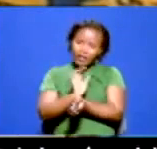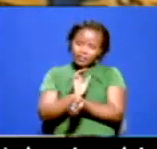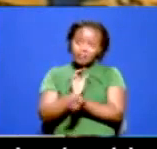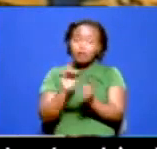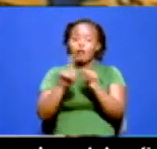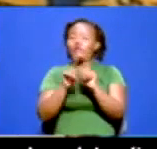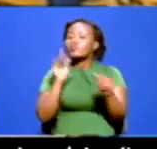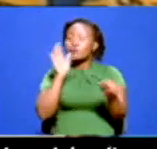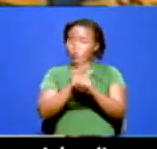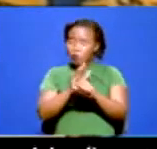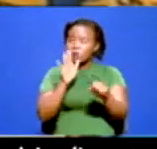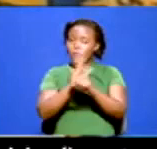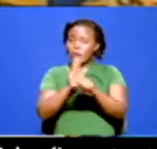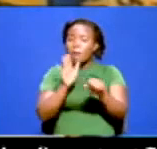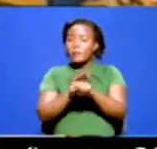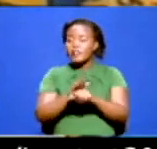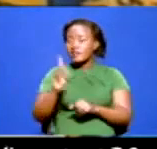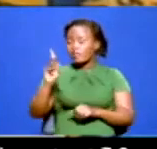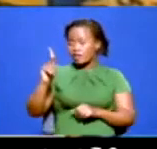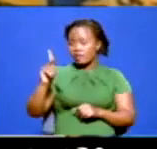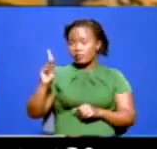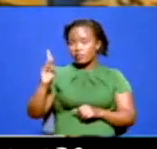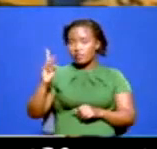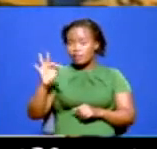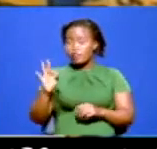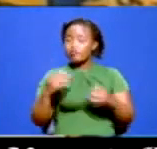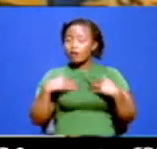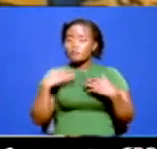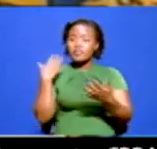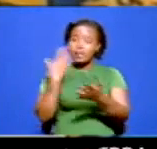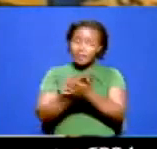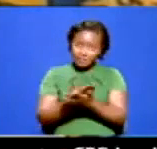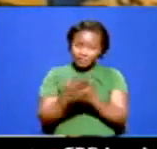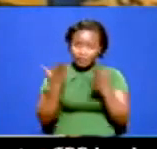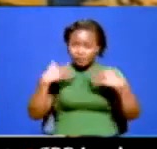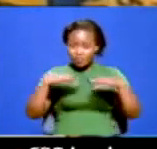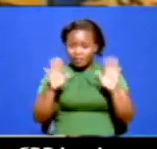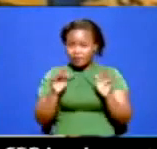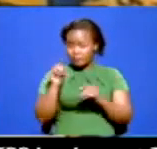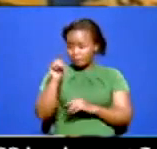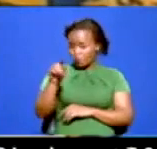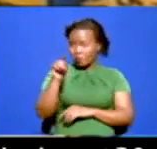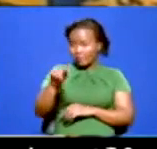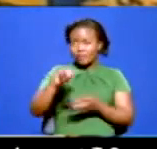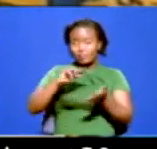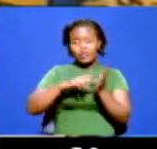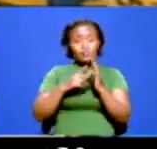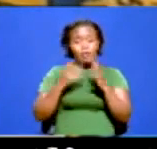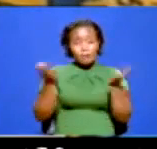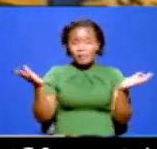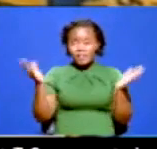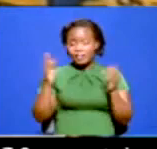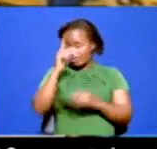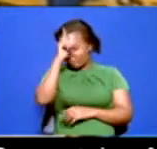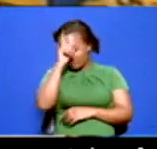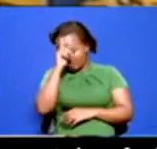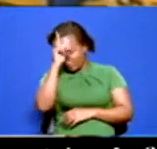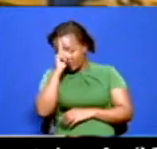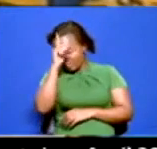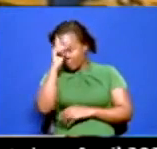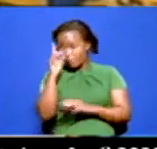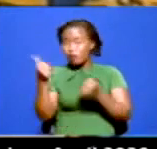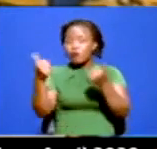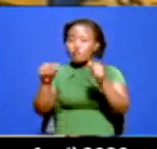them have been taken to jail. So this in itself is a deterrent for anybody wanting